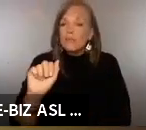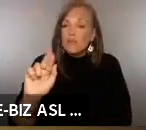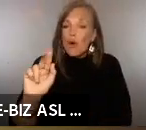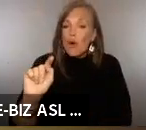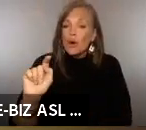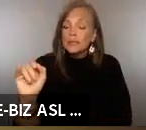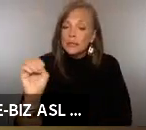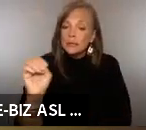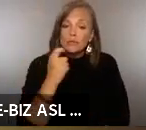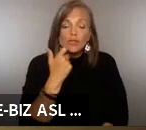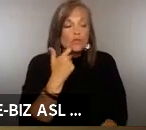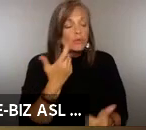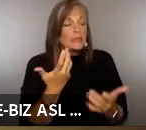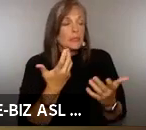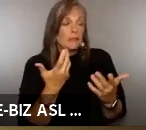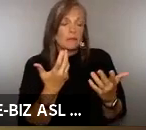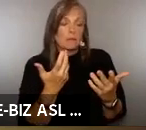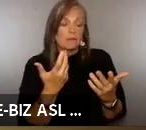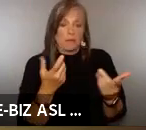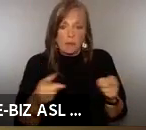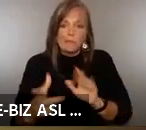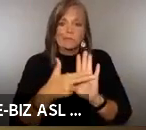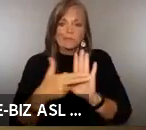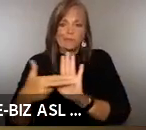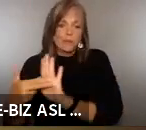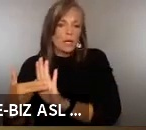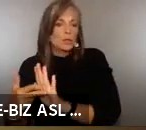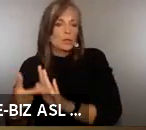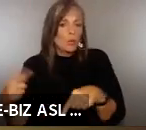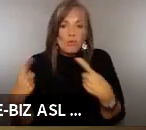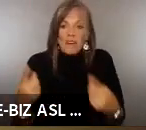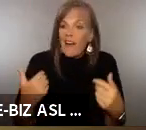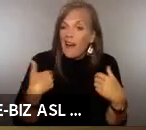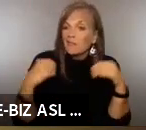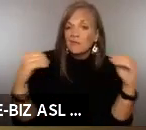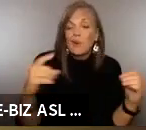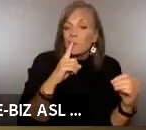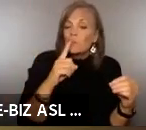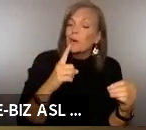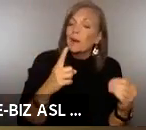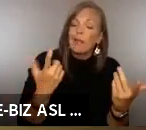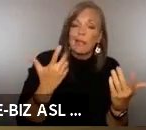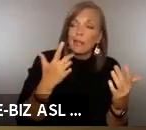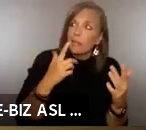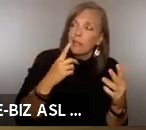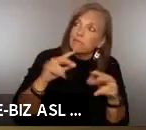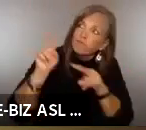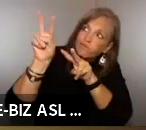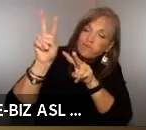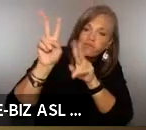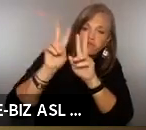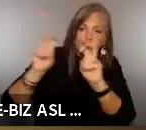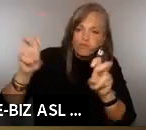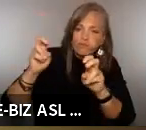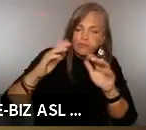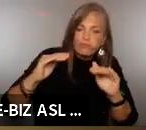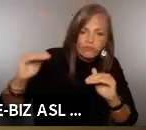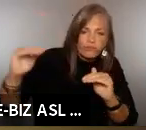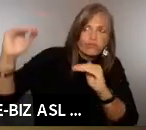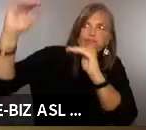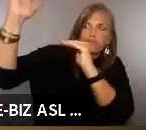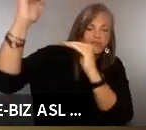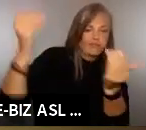I don't know if there have been test subjects until now of how to observe the differences, the possible differences between people in the